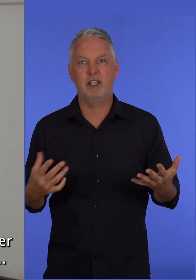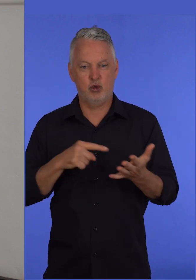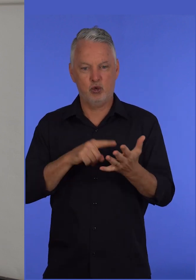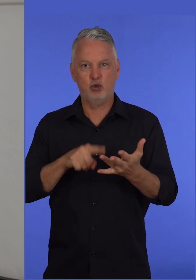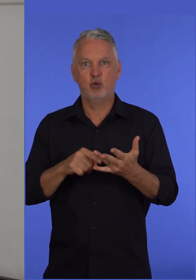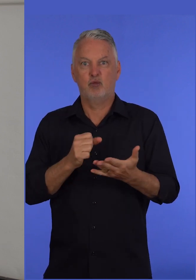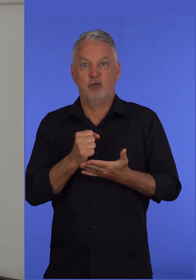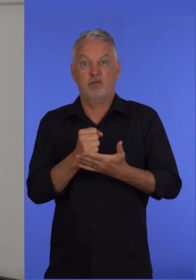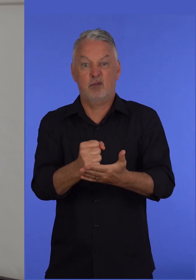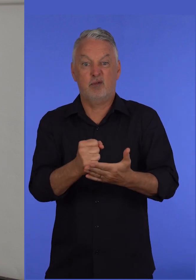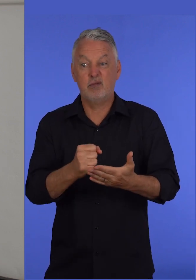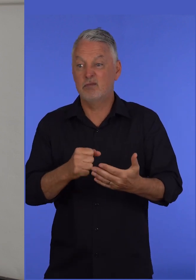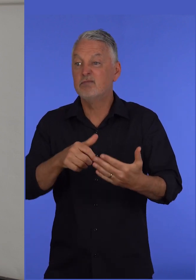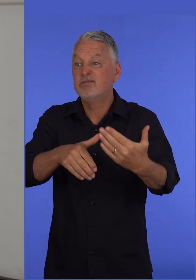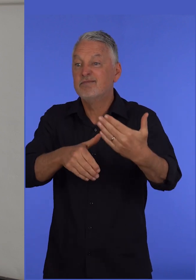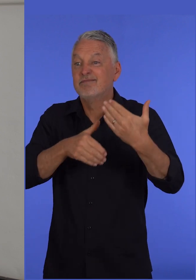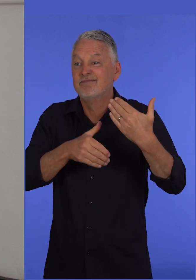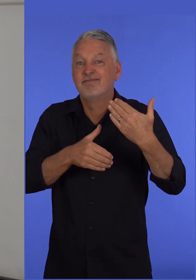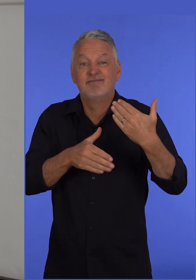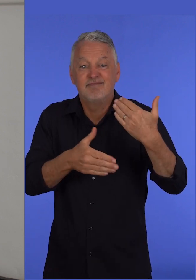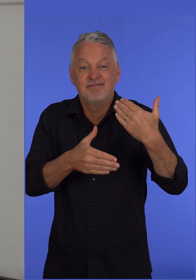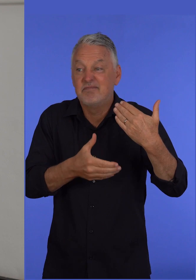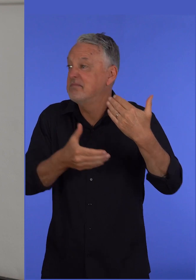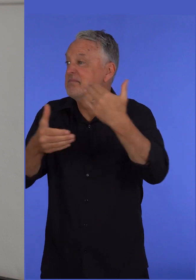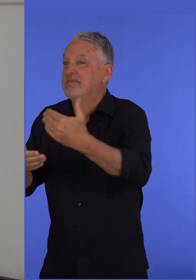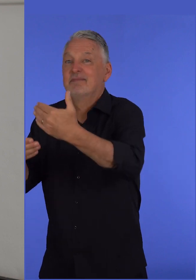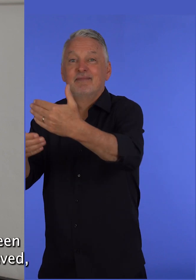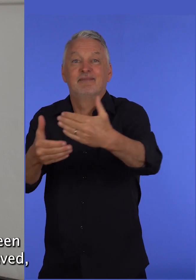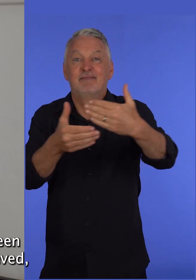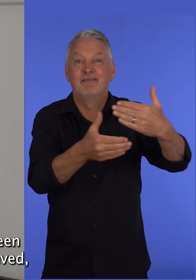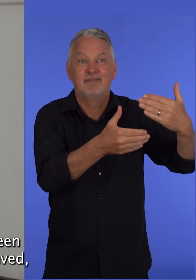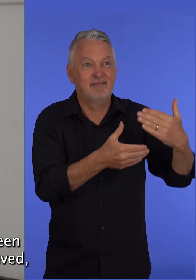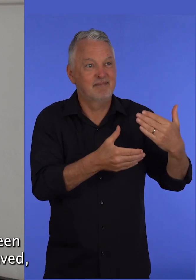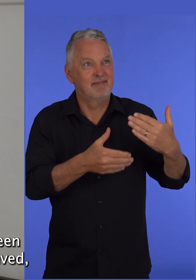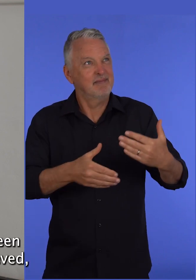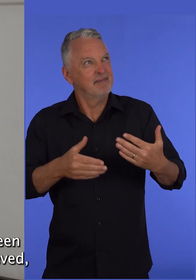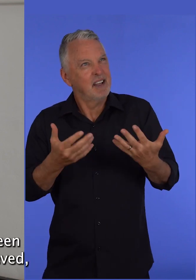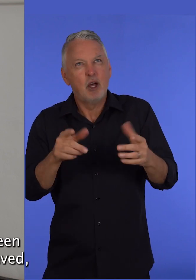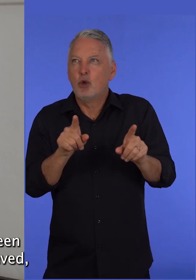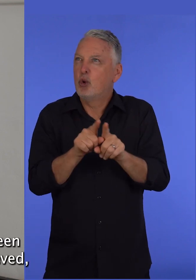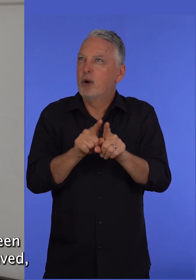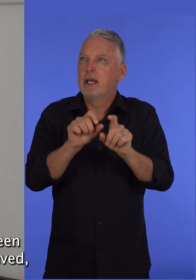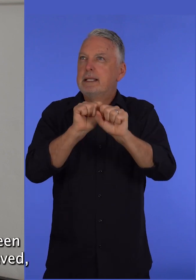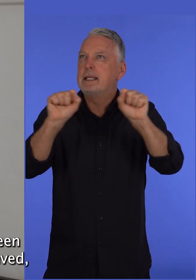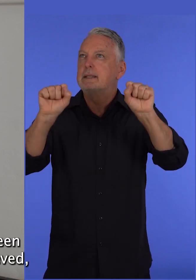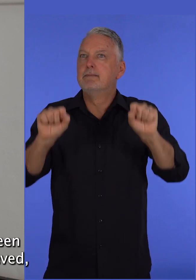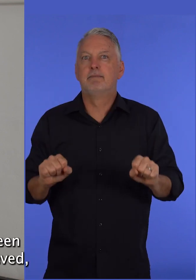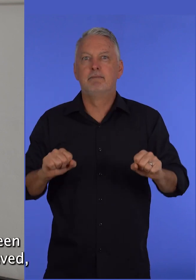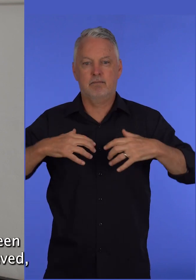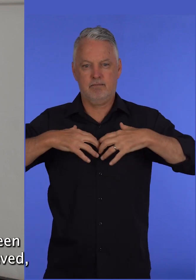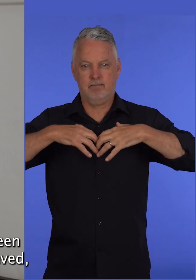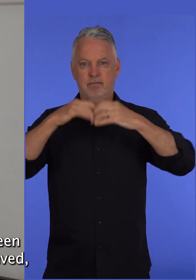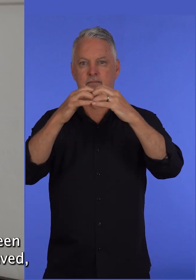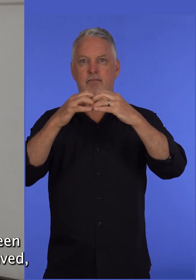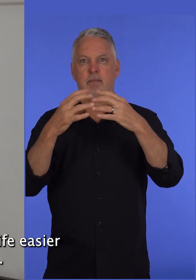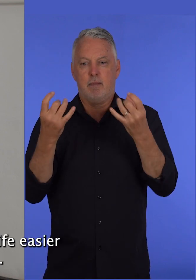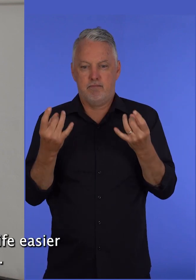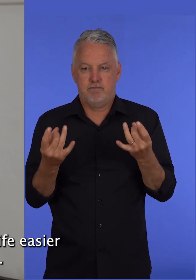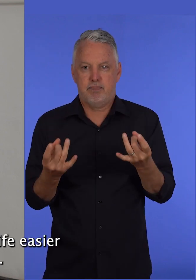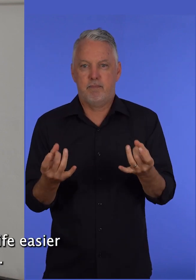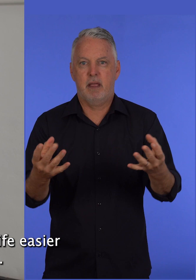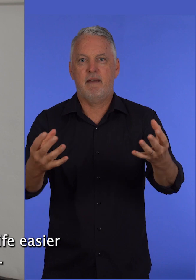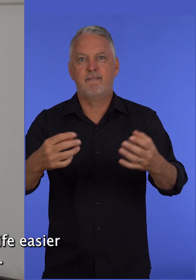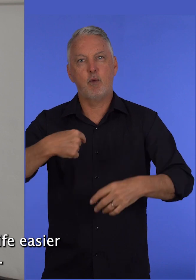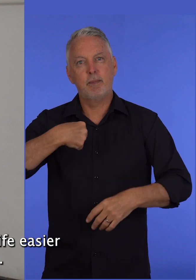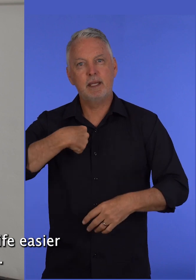take your child off you. You know, it was like the system had been built to make what they believed to